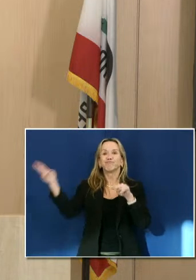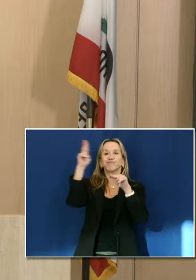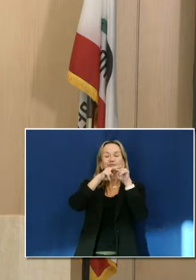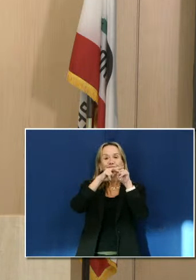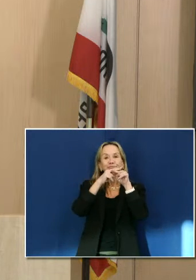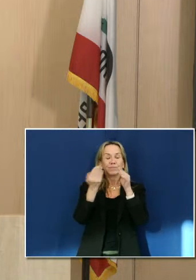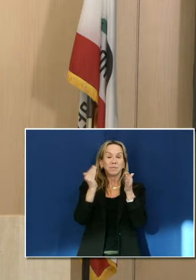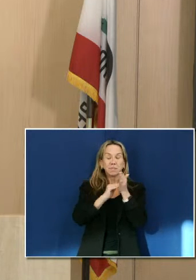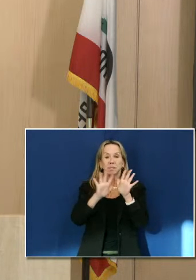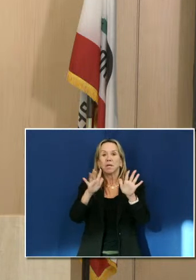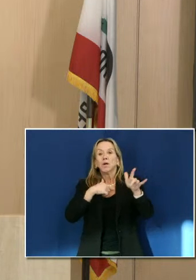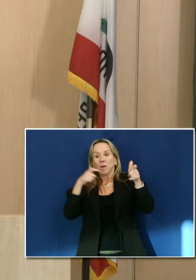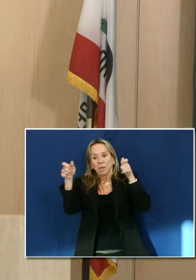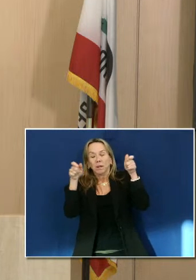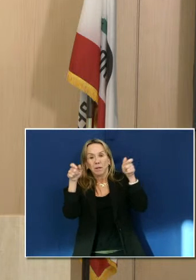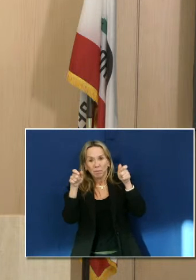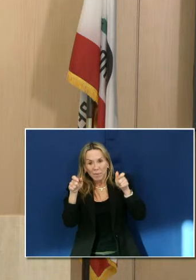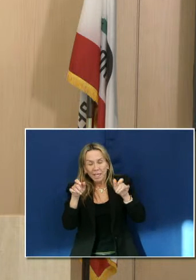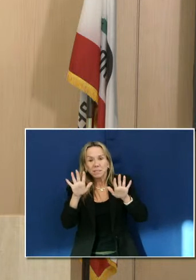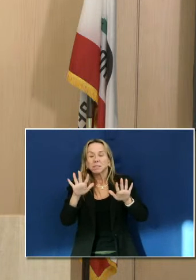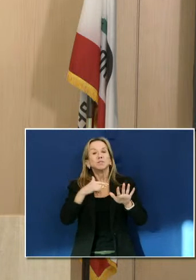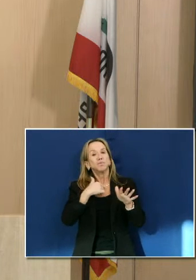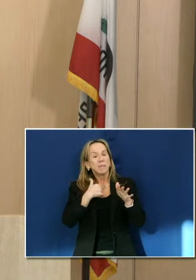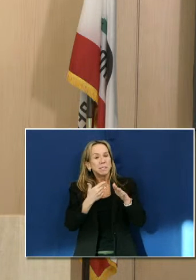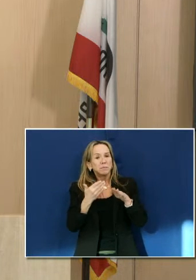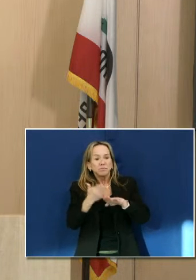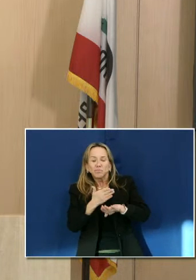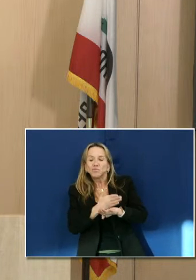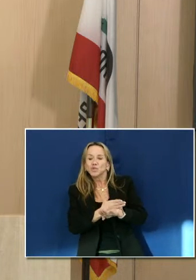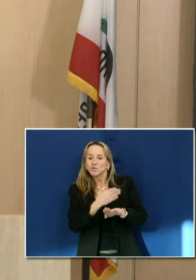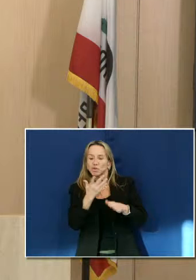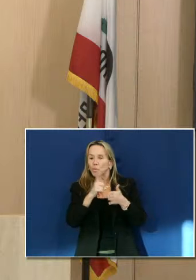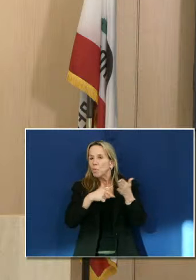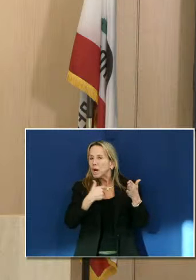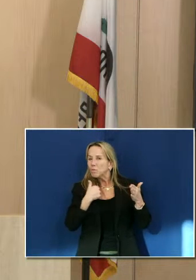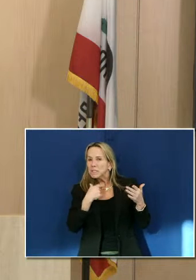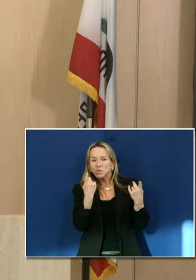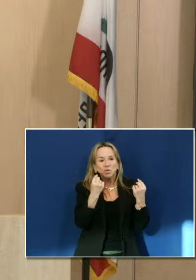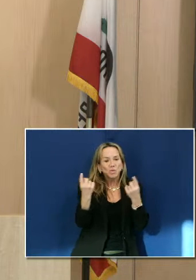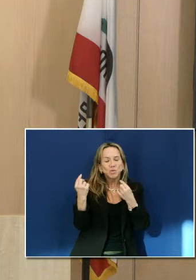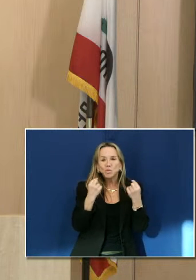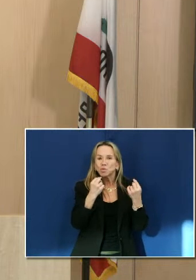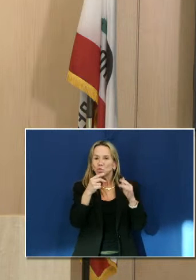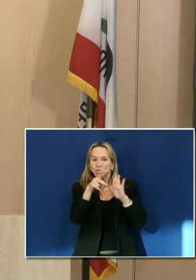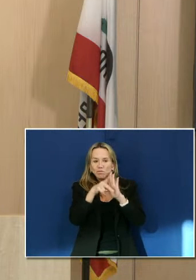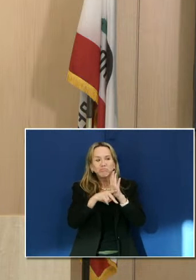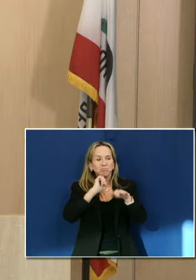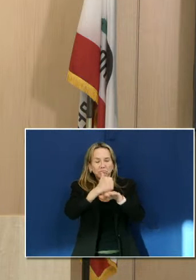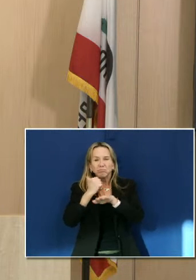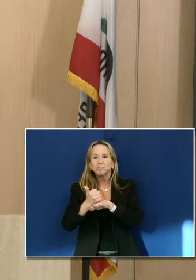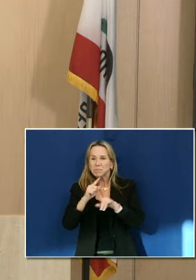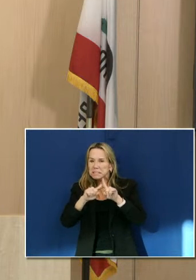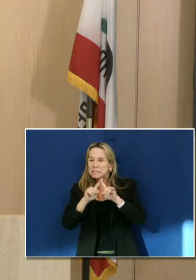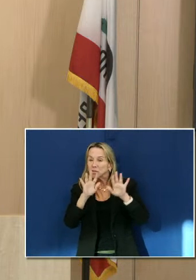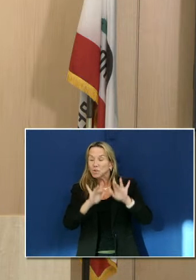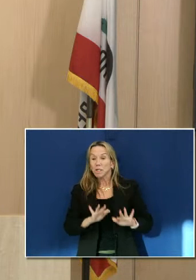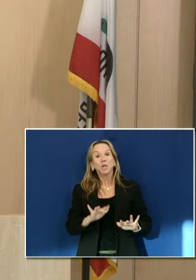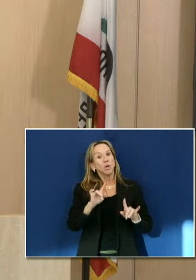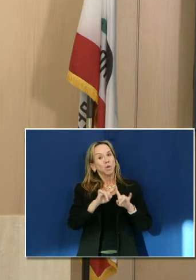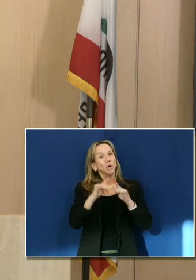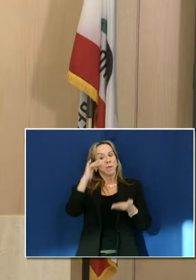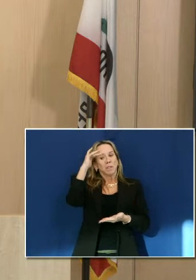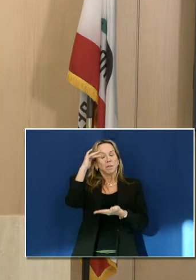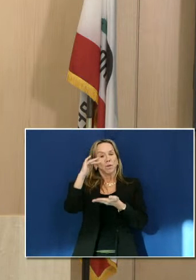it. Improving care practices, protocols, every step along the way to get to this point